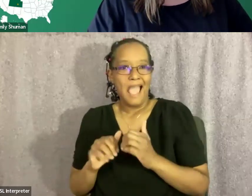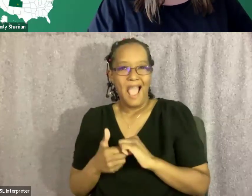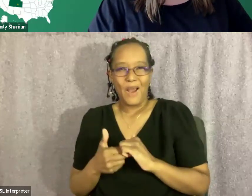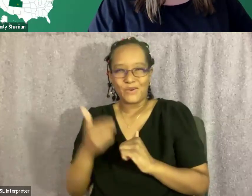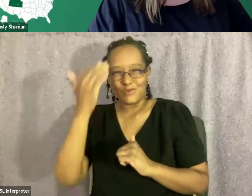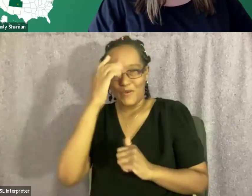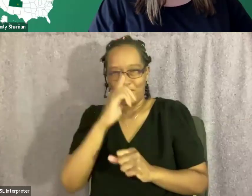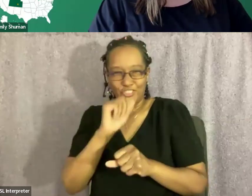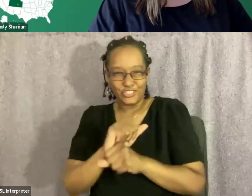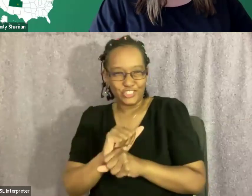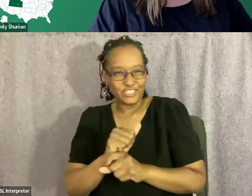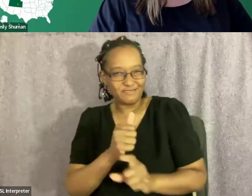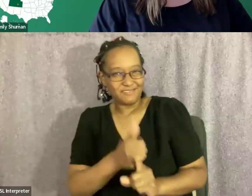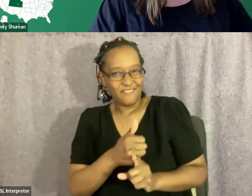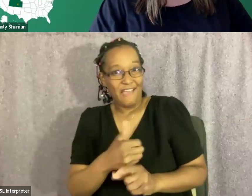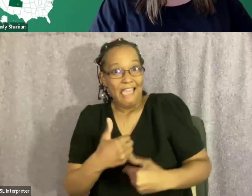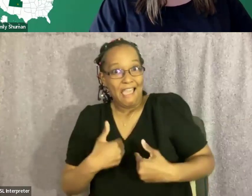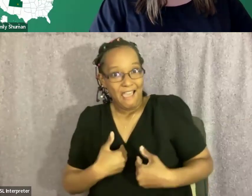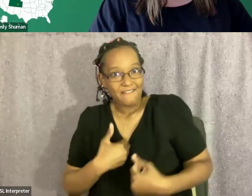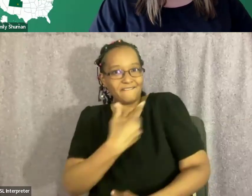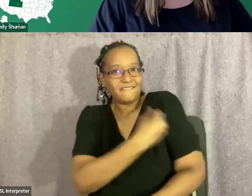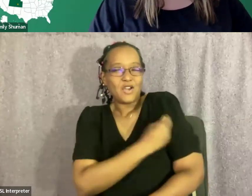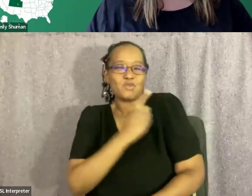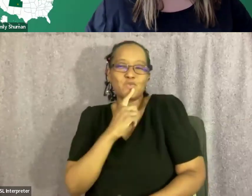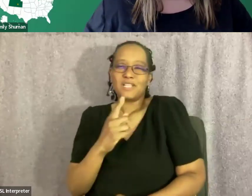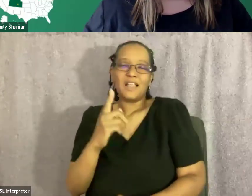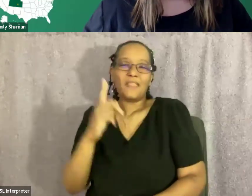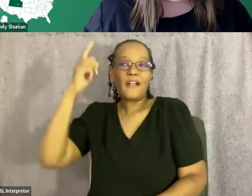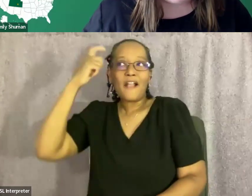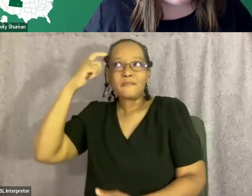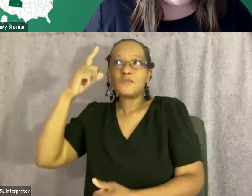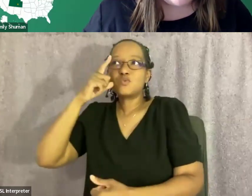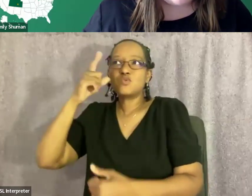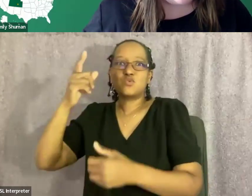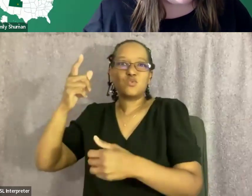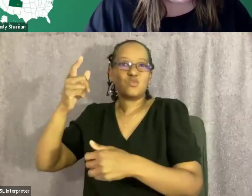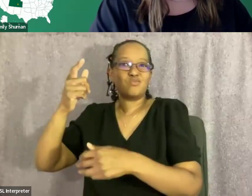government agency that establishes that requirement.